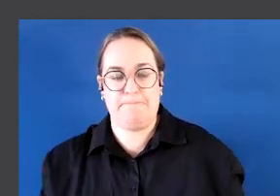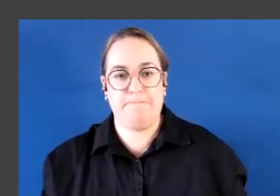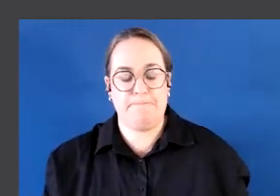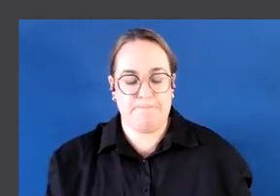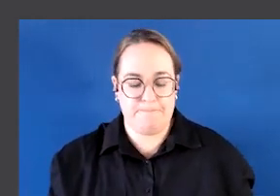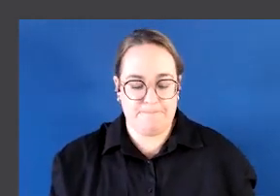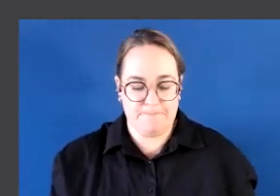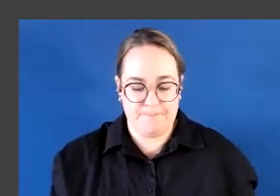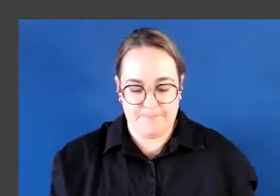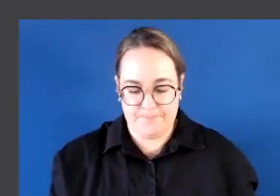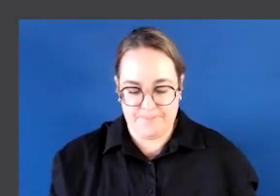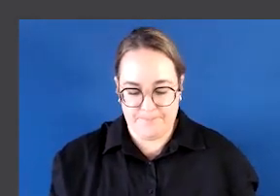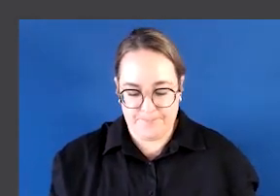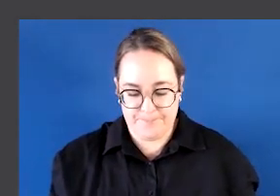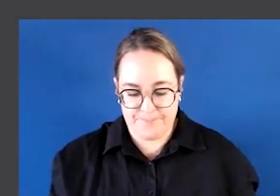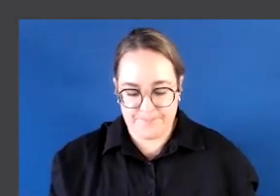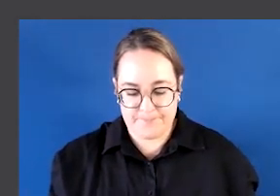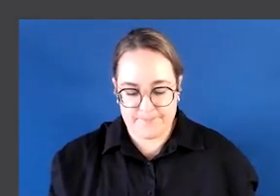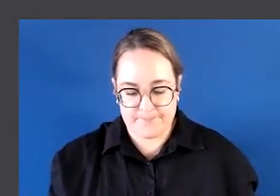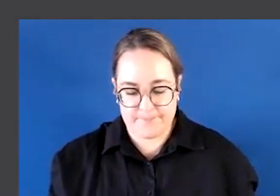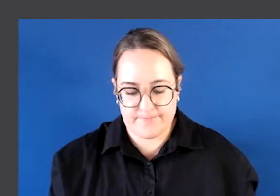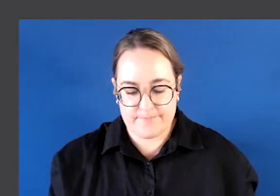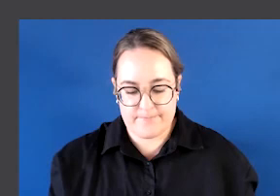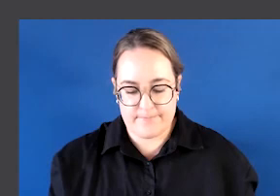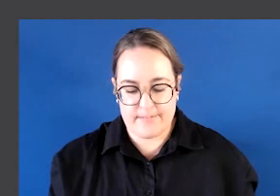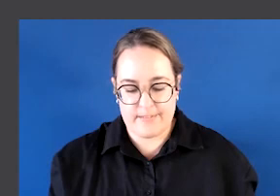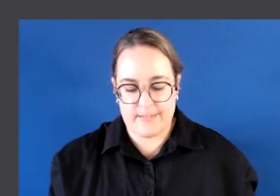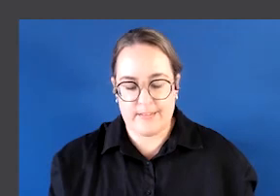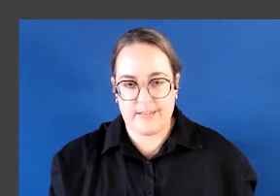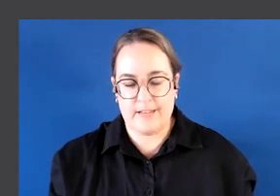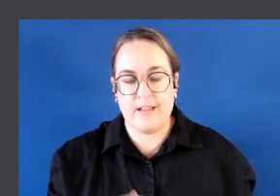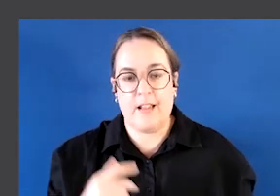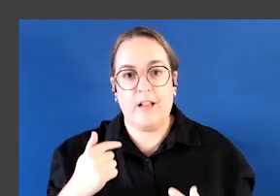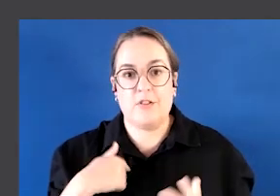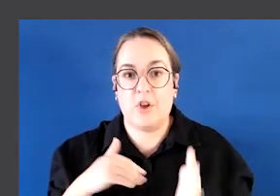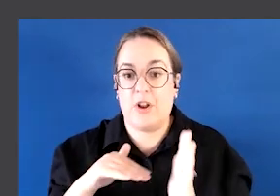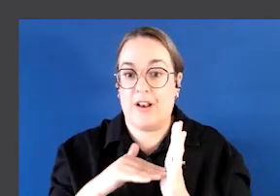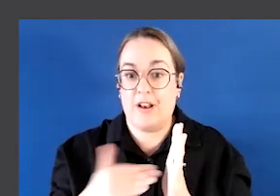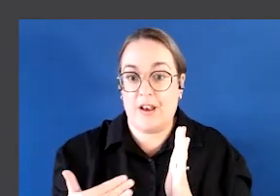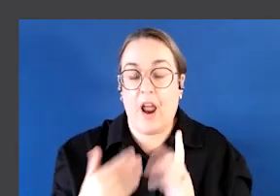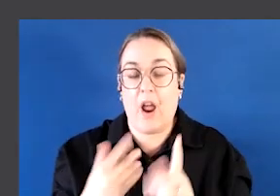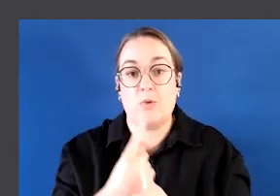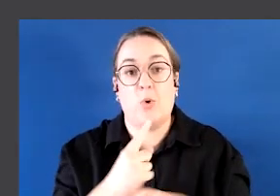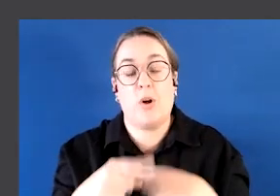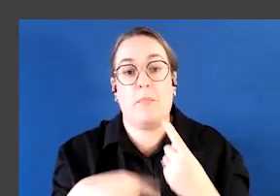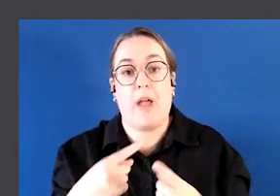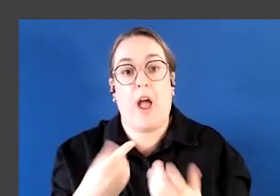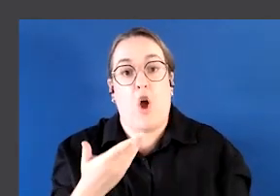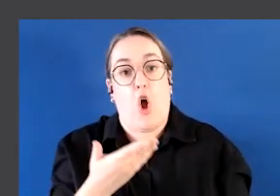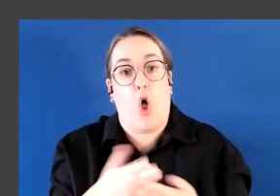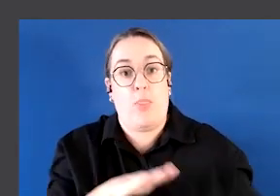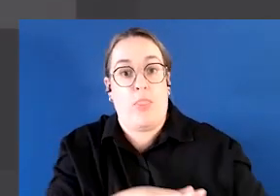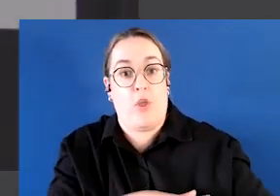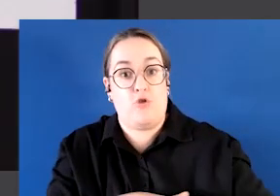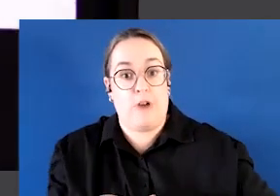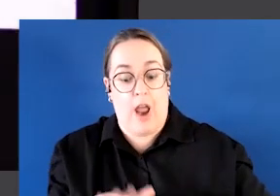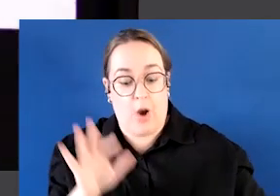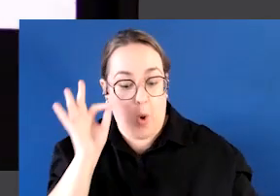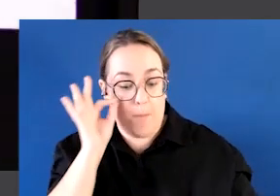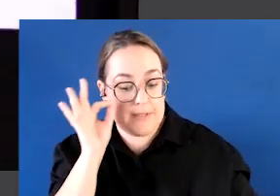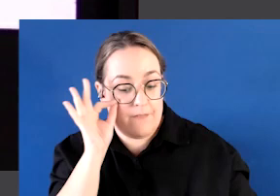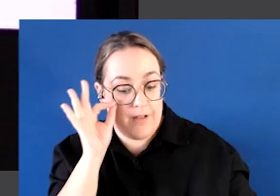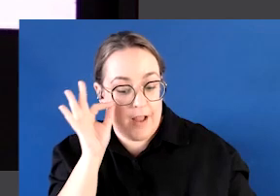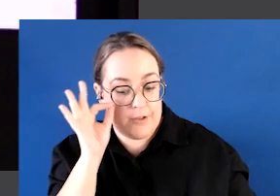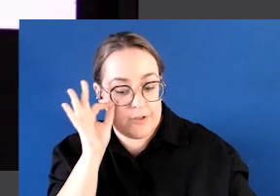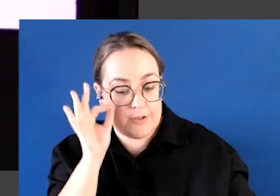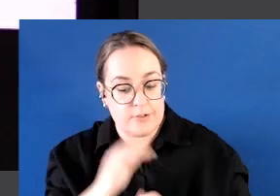that procurement process. Now I'd like to pass on to Tom to talk about some of the more on-the-ground observations based on